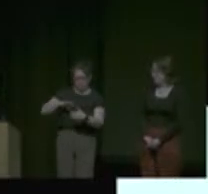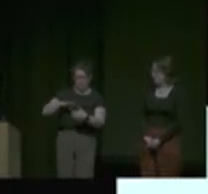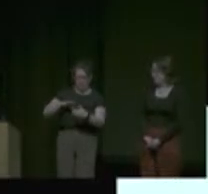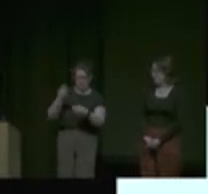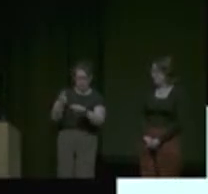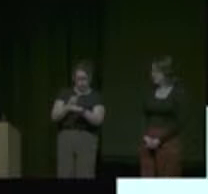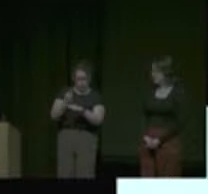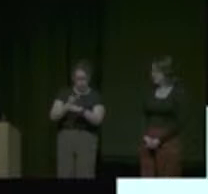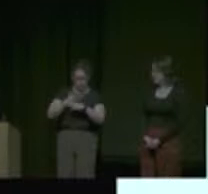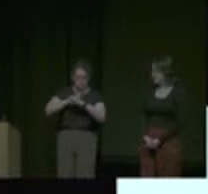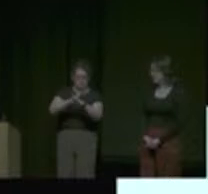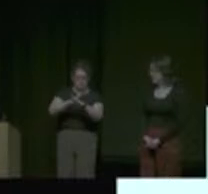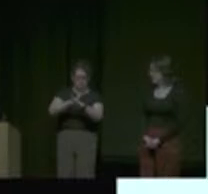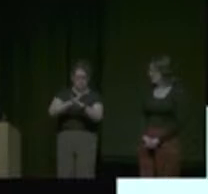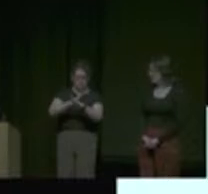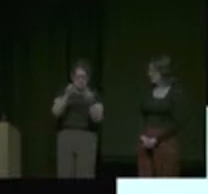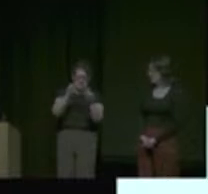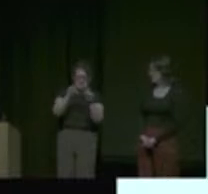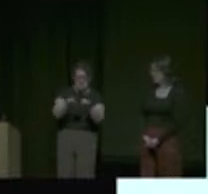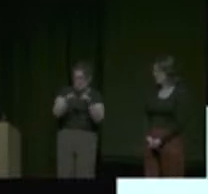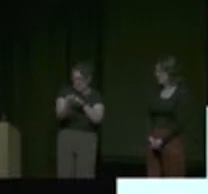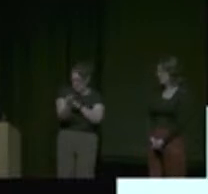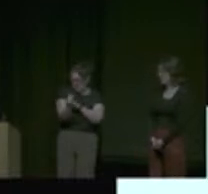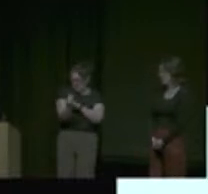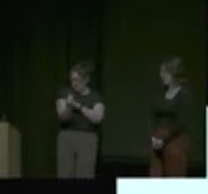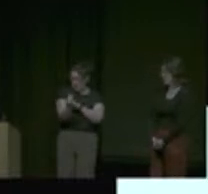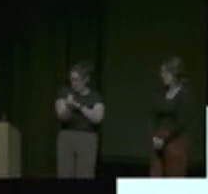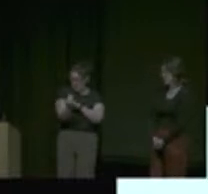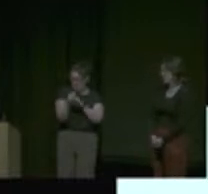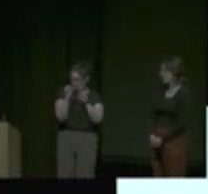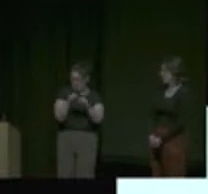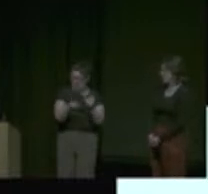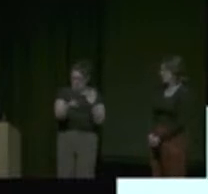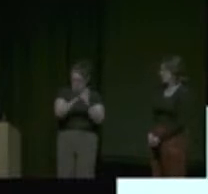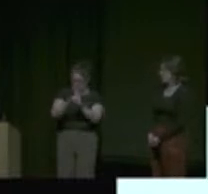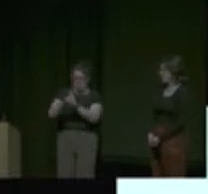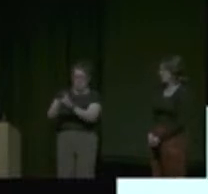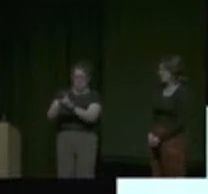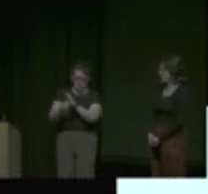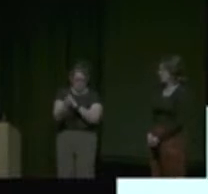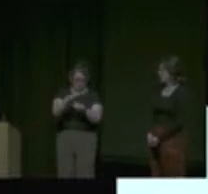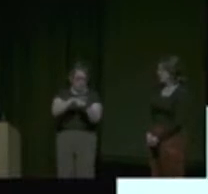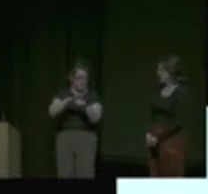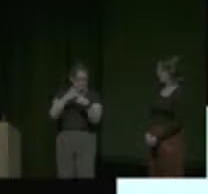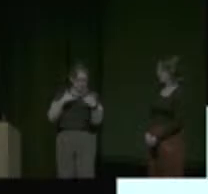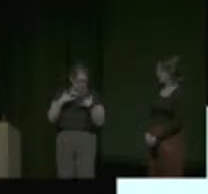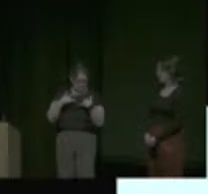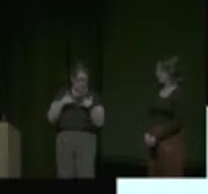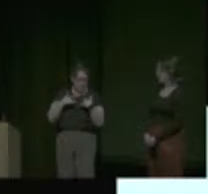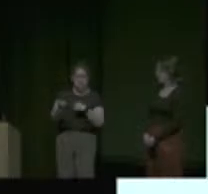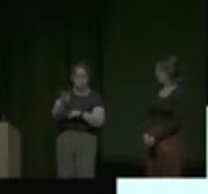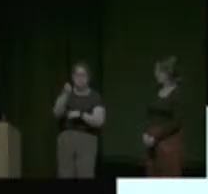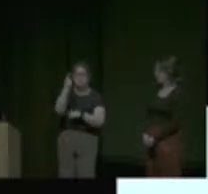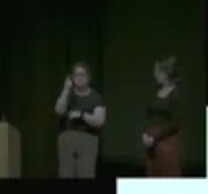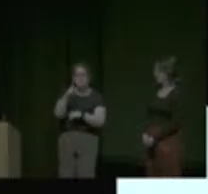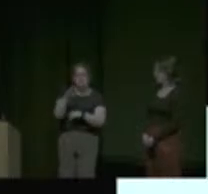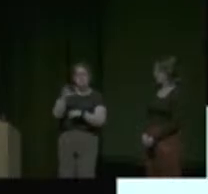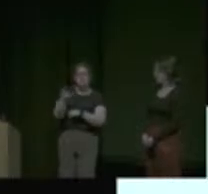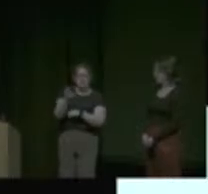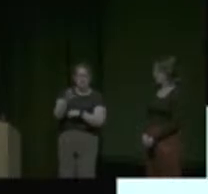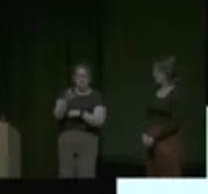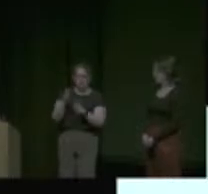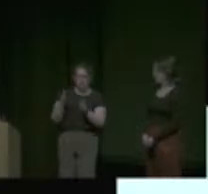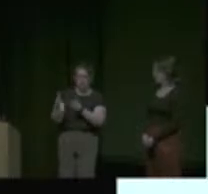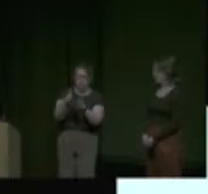There's potentially 14 beneficial use impairments that can be identified within an area of concern, but Cuyahoga River Area of Concern only